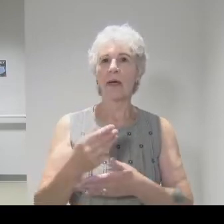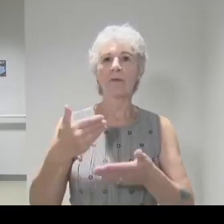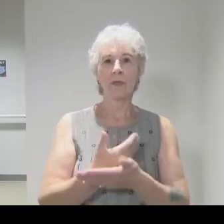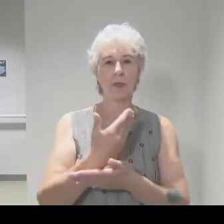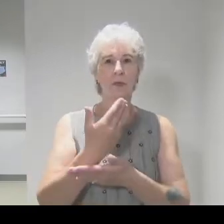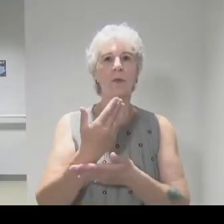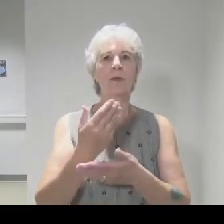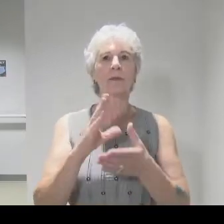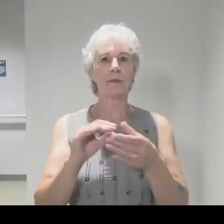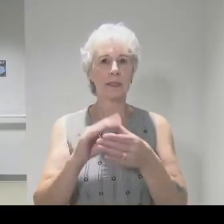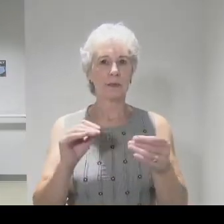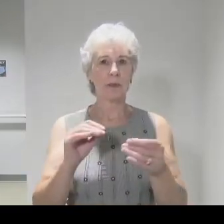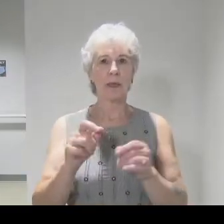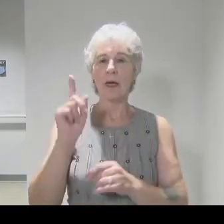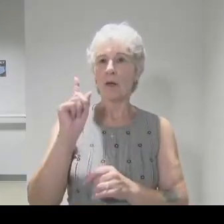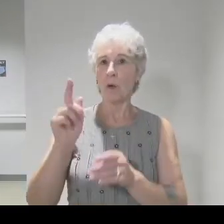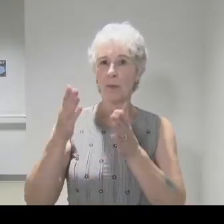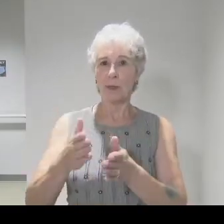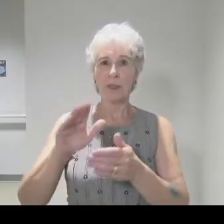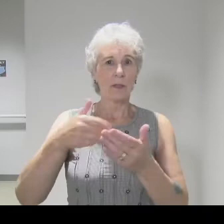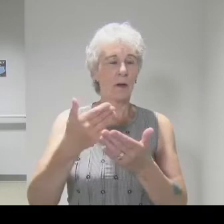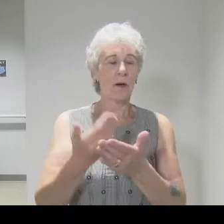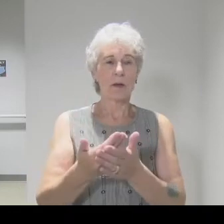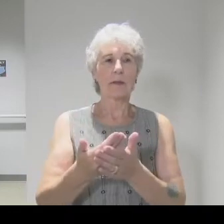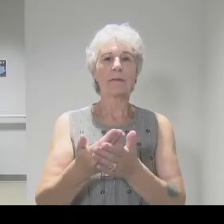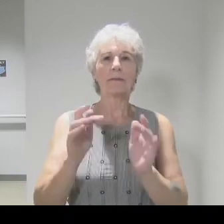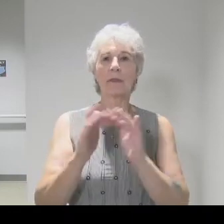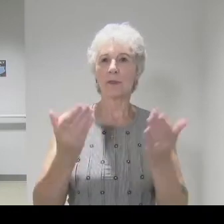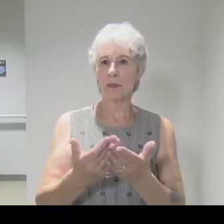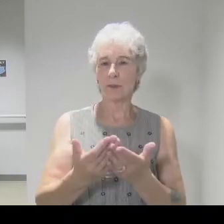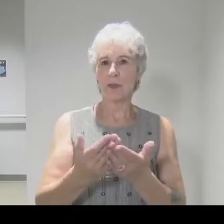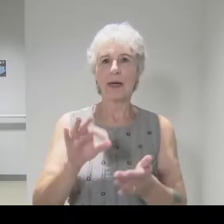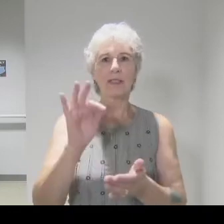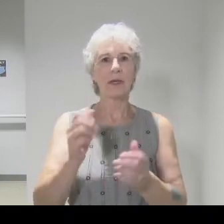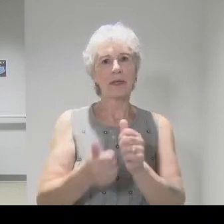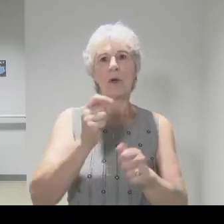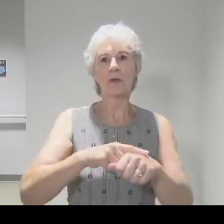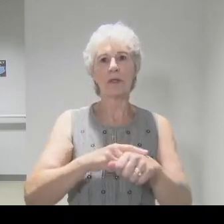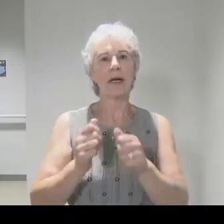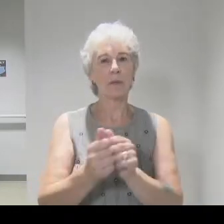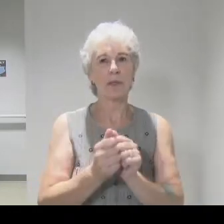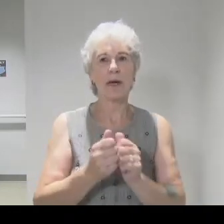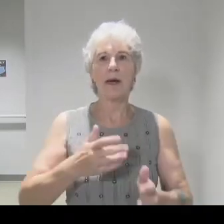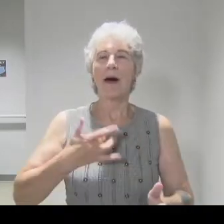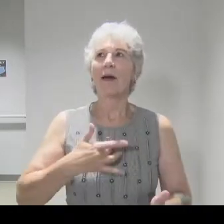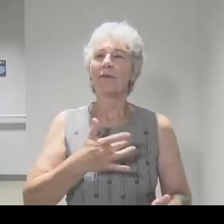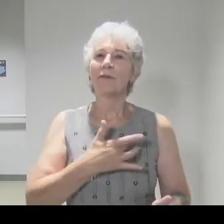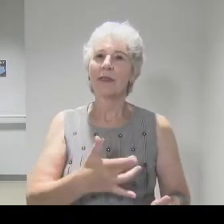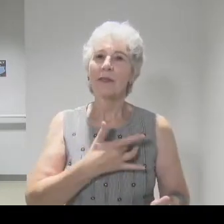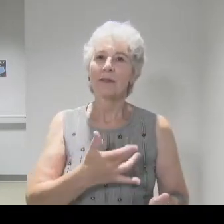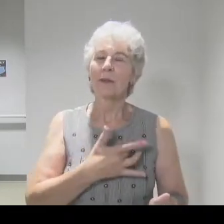is the one person in all of Scripture that I spend the most time with, that I feel the heartbeat of